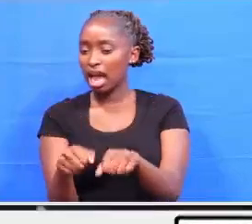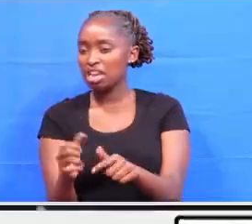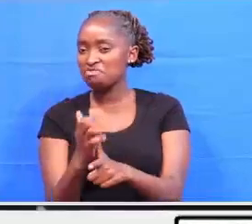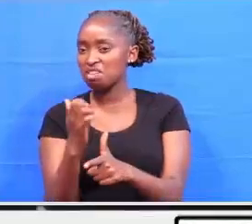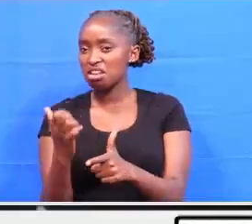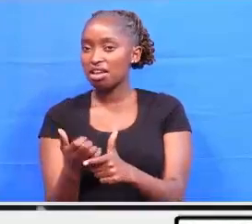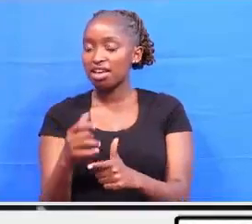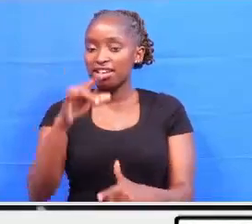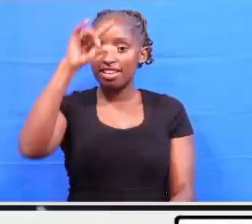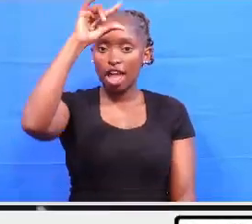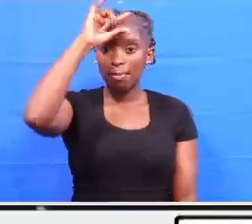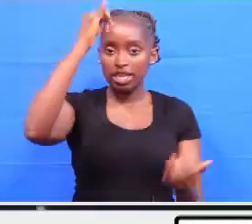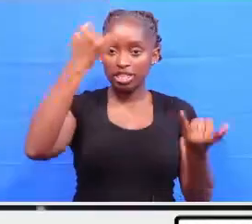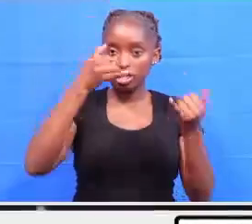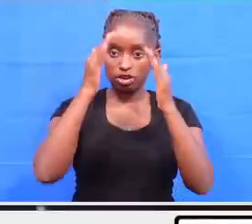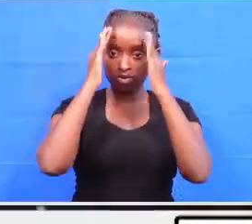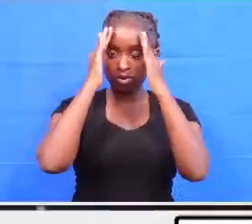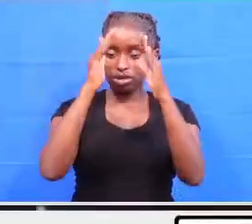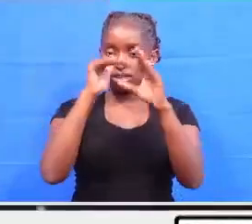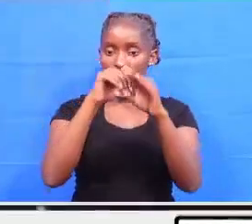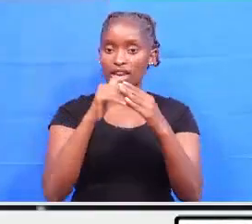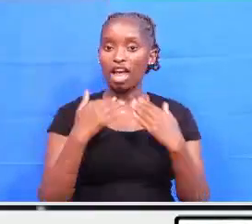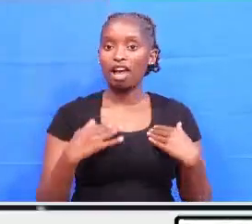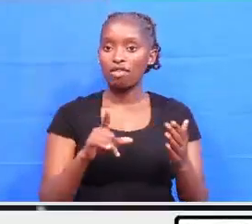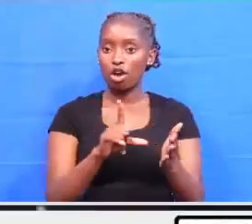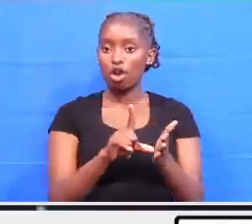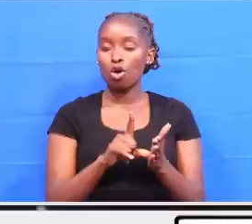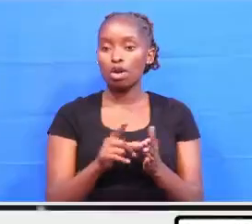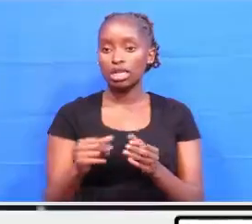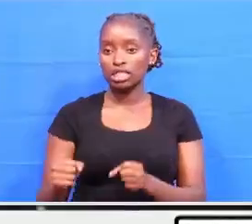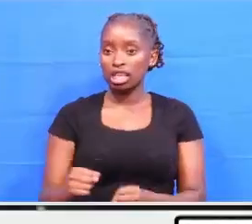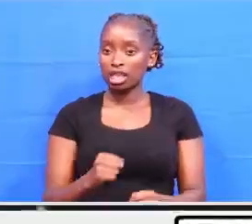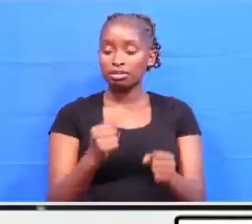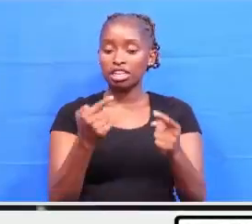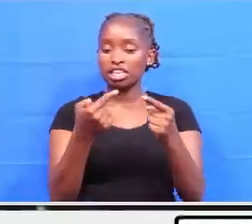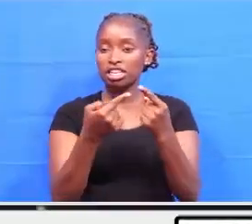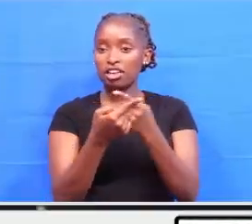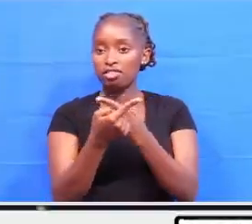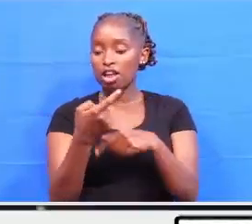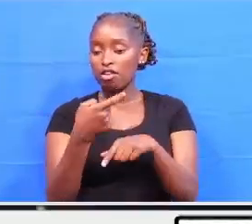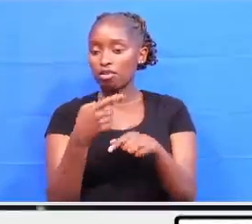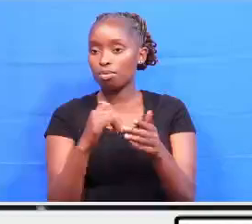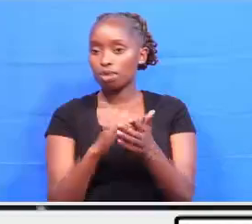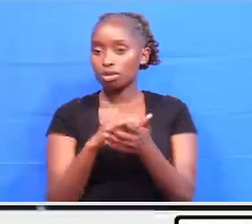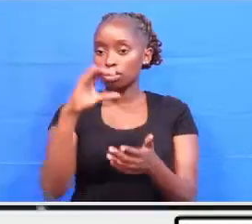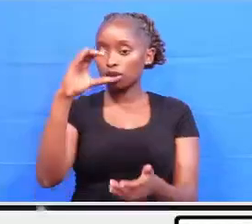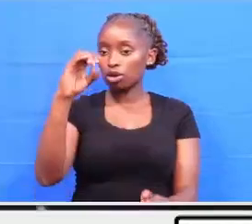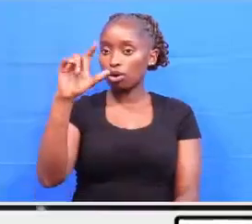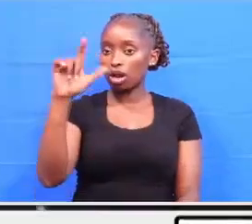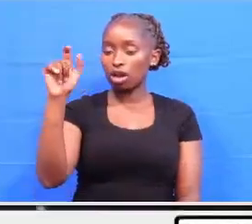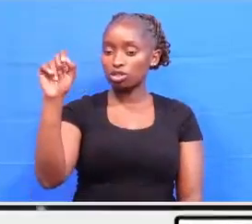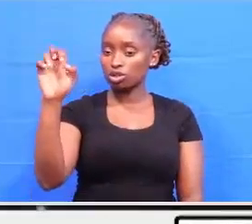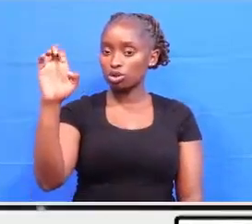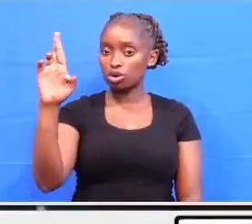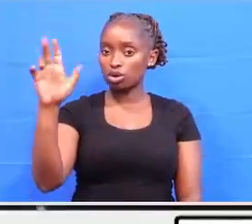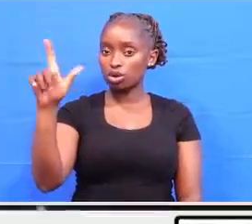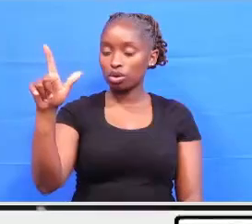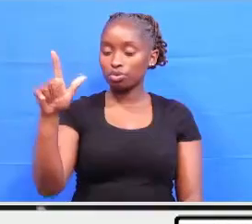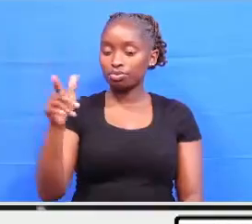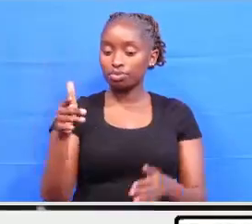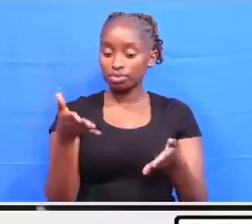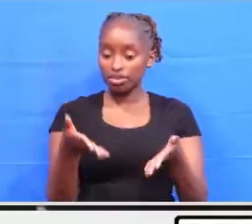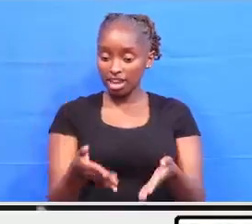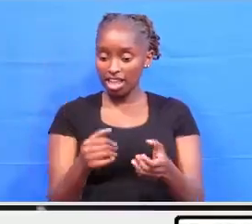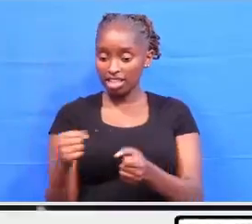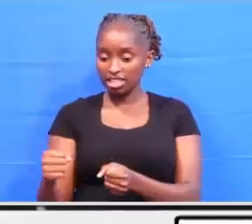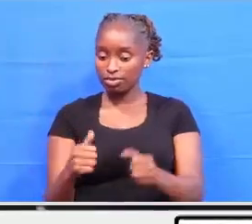trying to focus on a credit score system, you know, as opposed to a collateral-based system. This is a situation where they